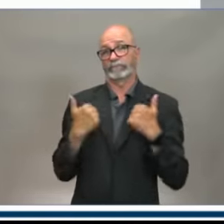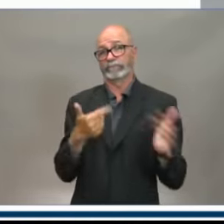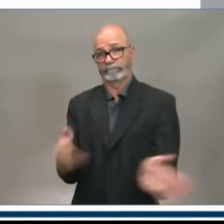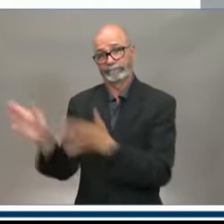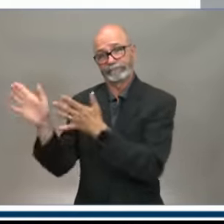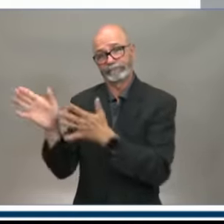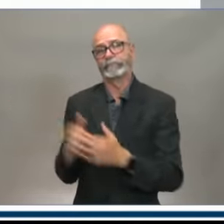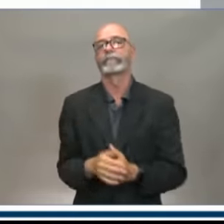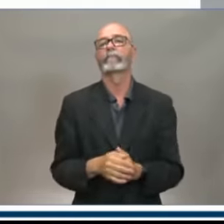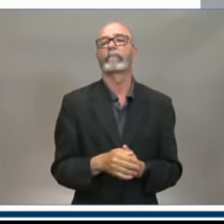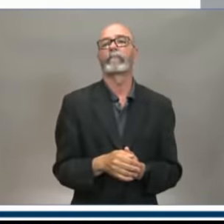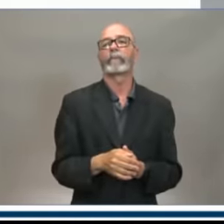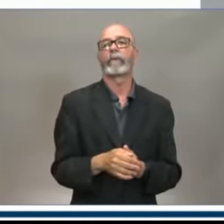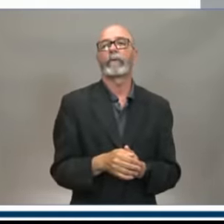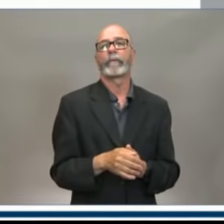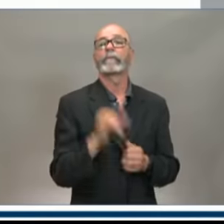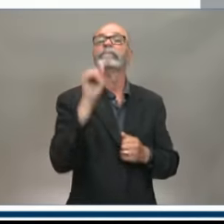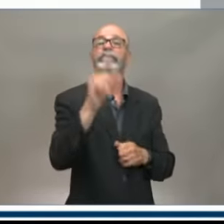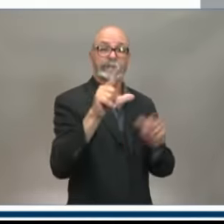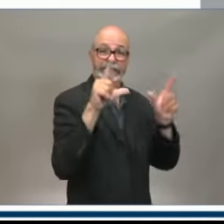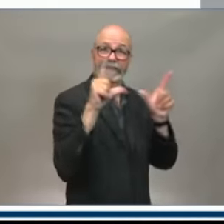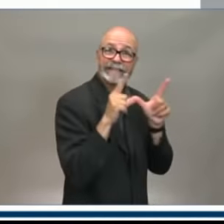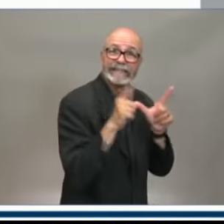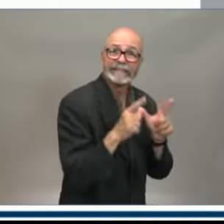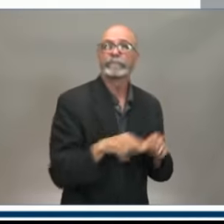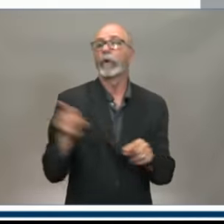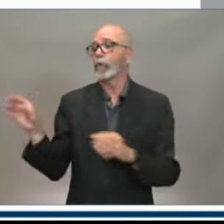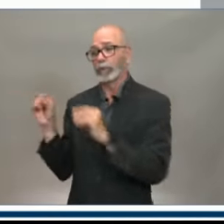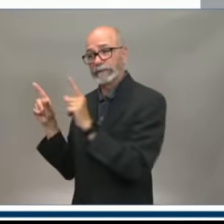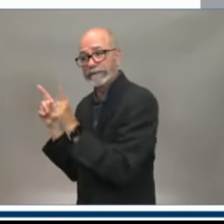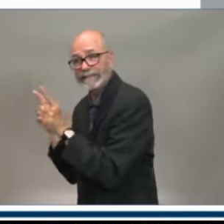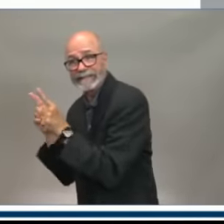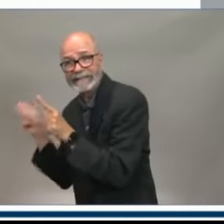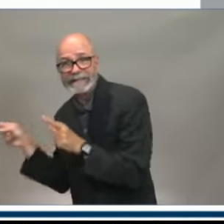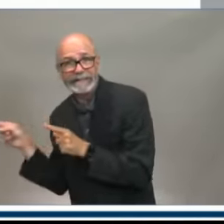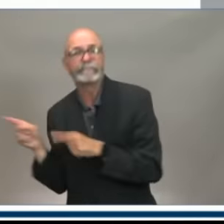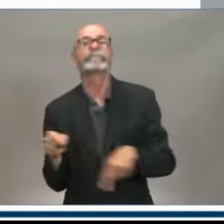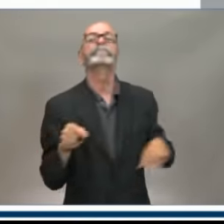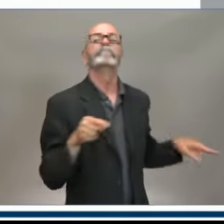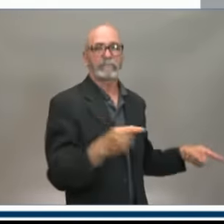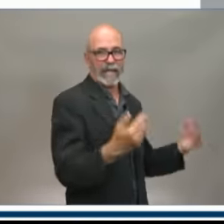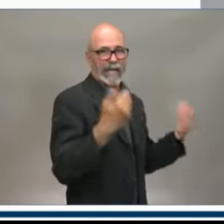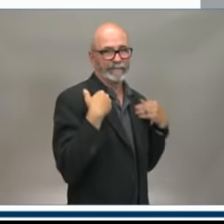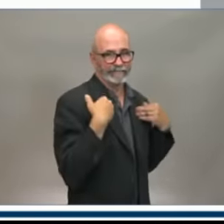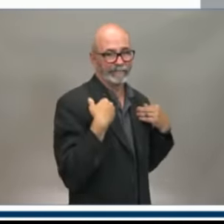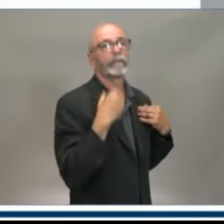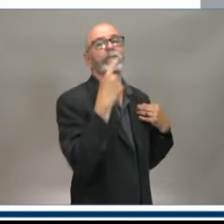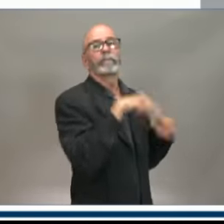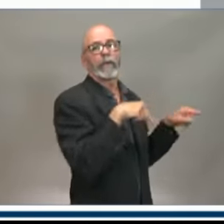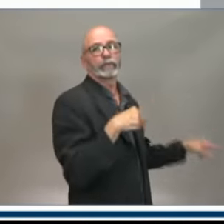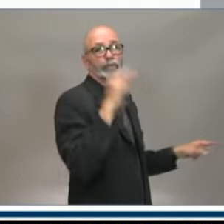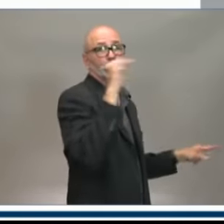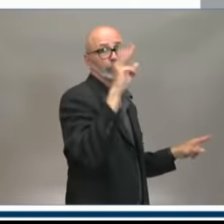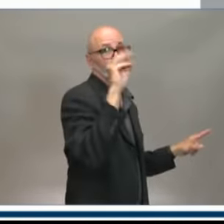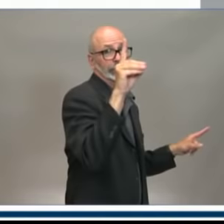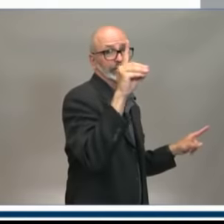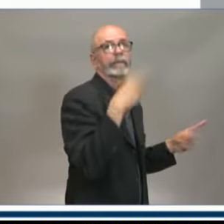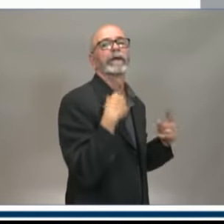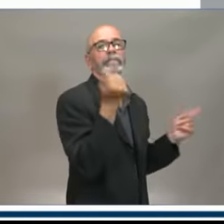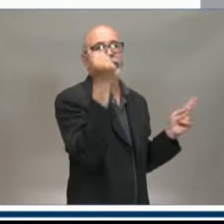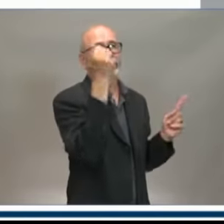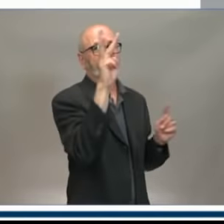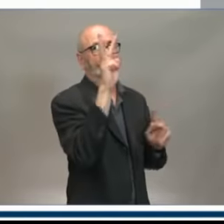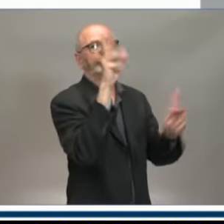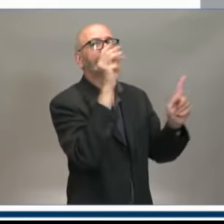homes and unlicensed seniors facilities with active cases of COVID-19. One is Northwood with 16 residents and 4